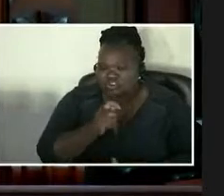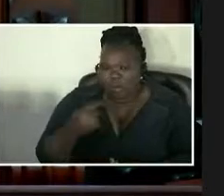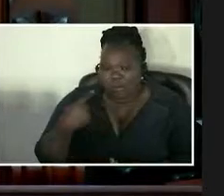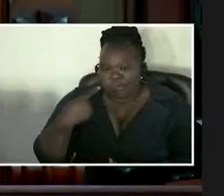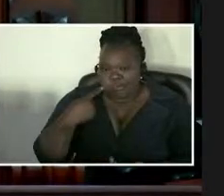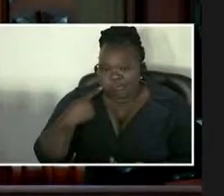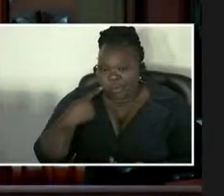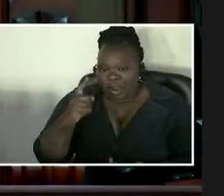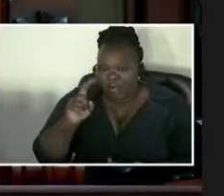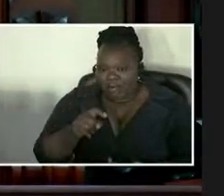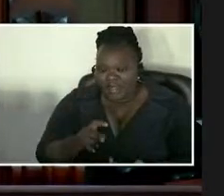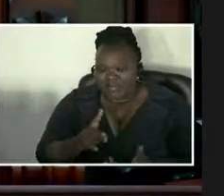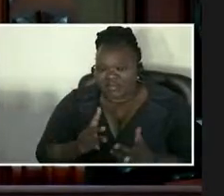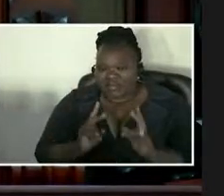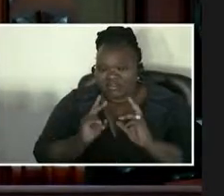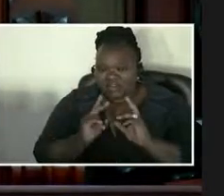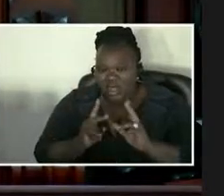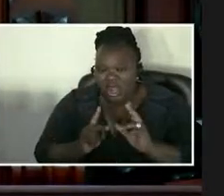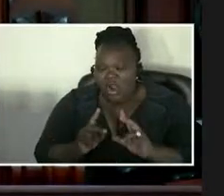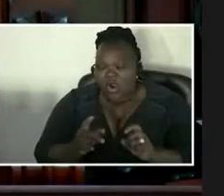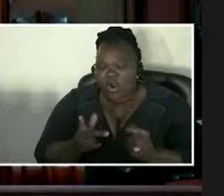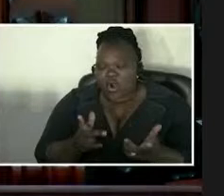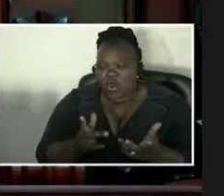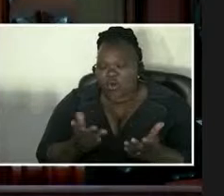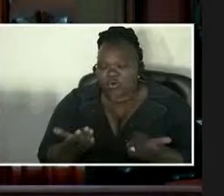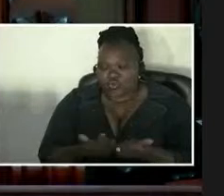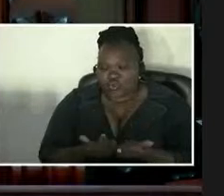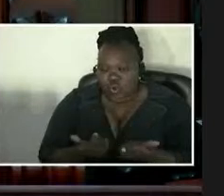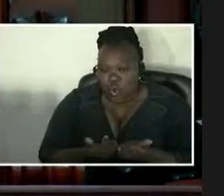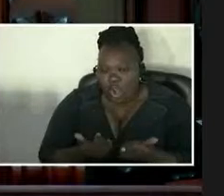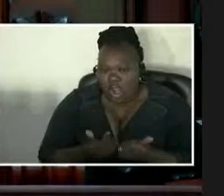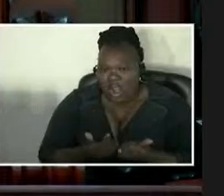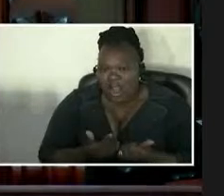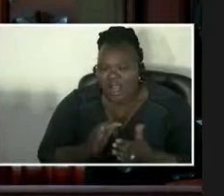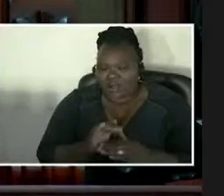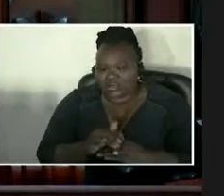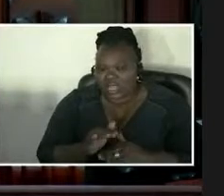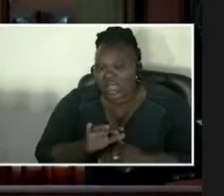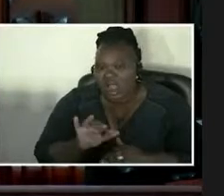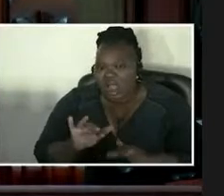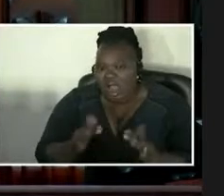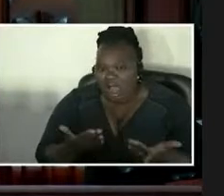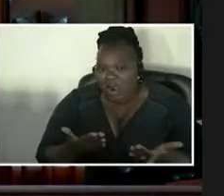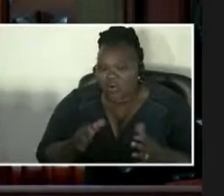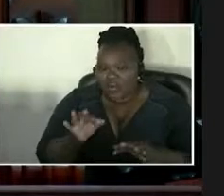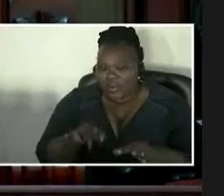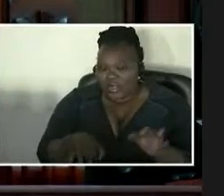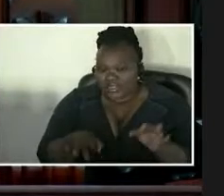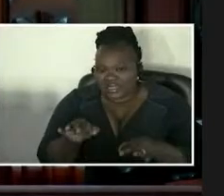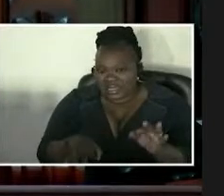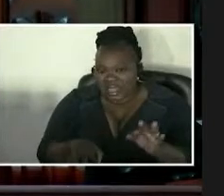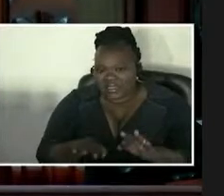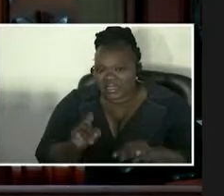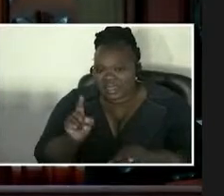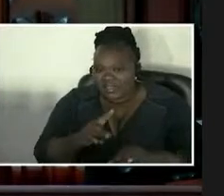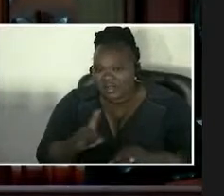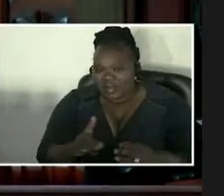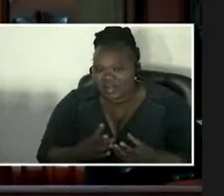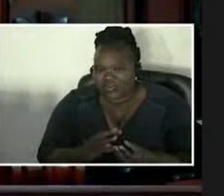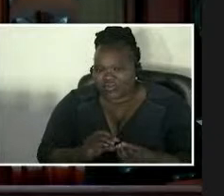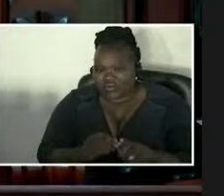visits of the school health teams help cannot be politicized as it is meant to heal hence honorable